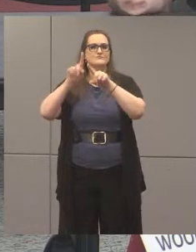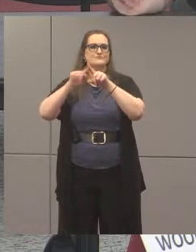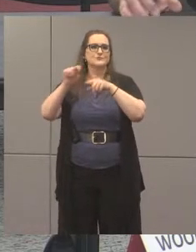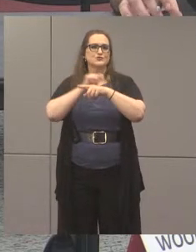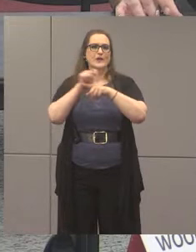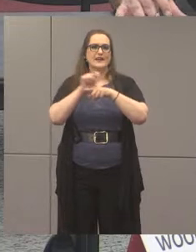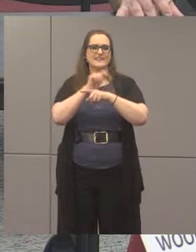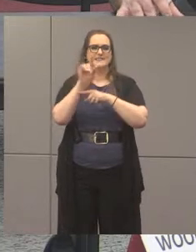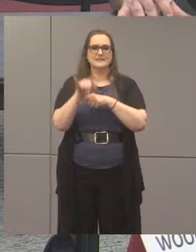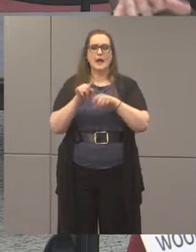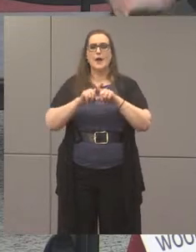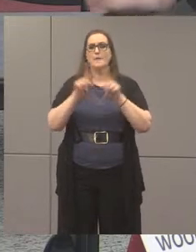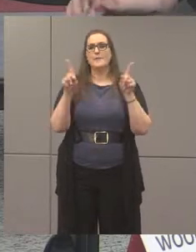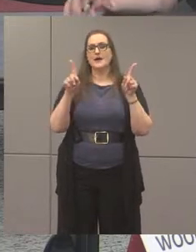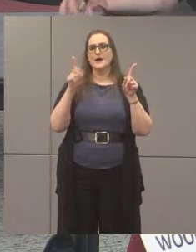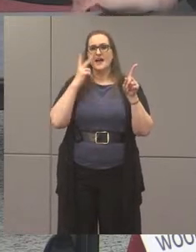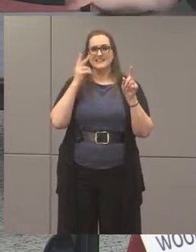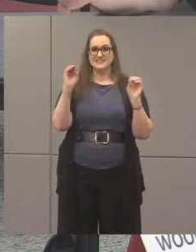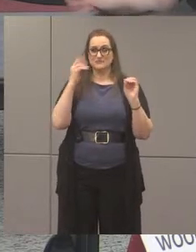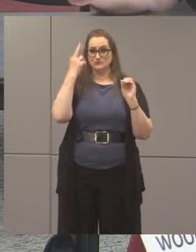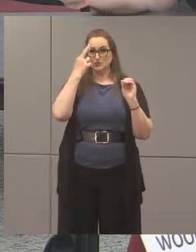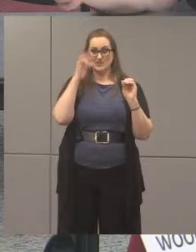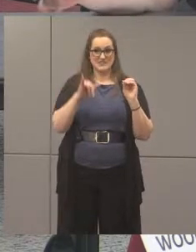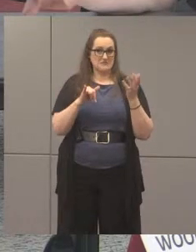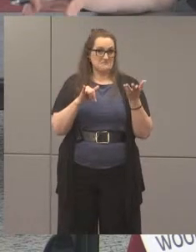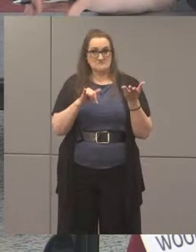but I see no reason why not,